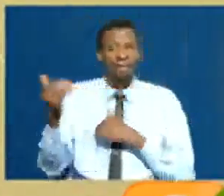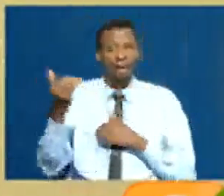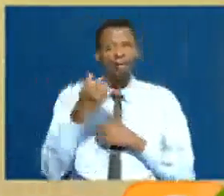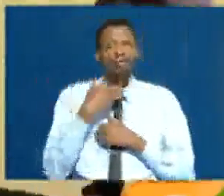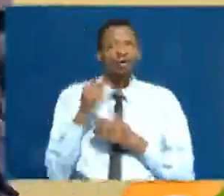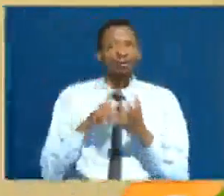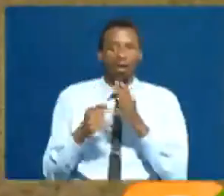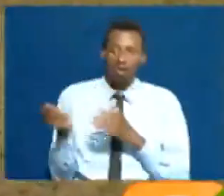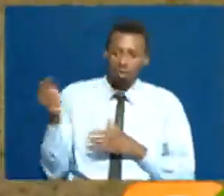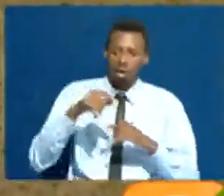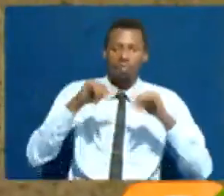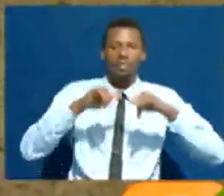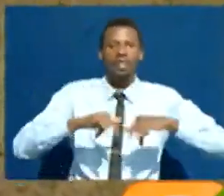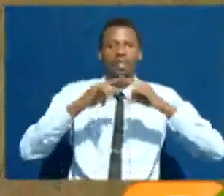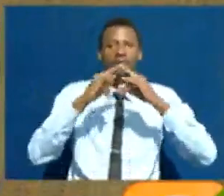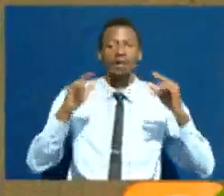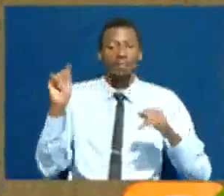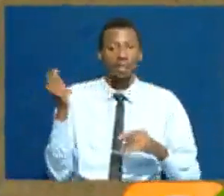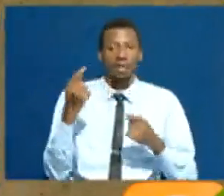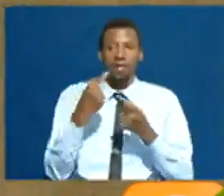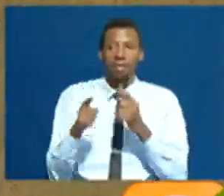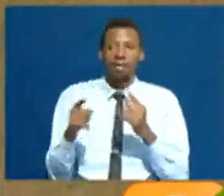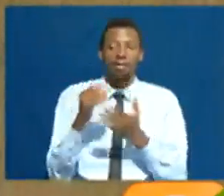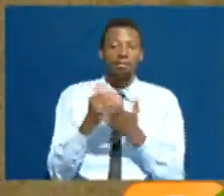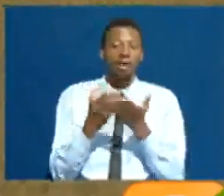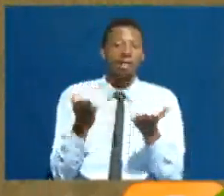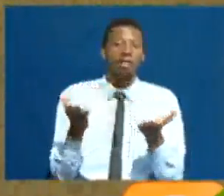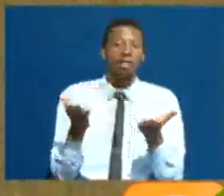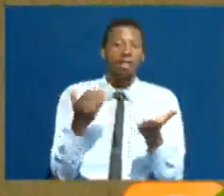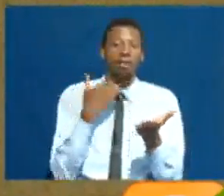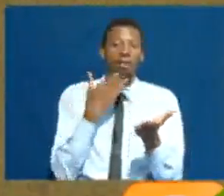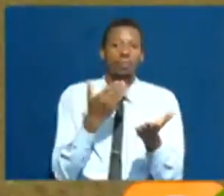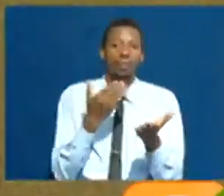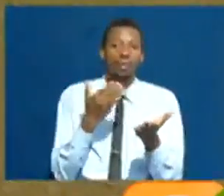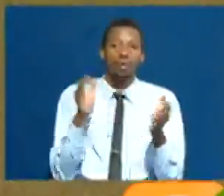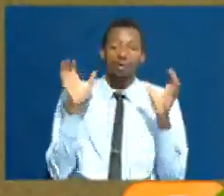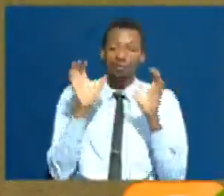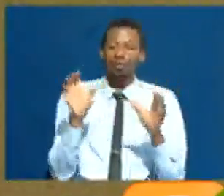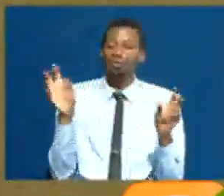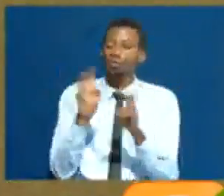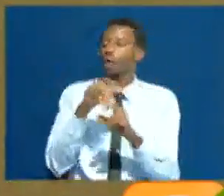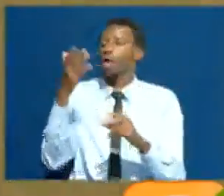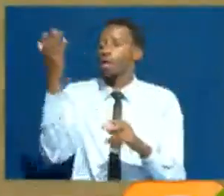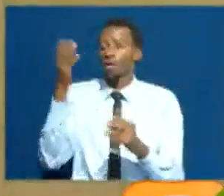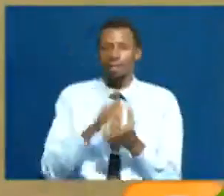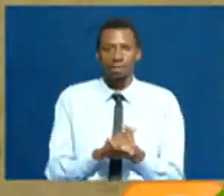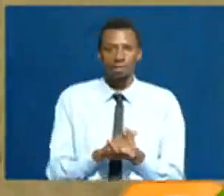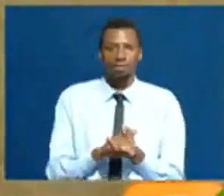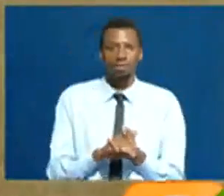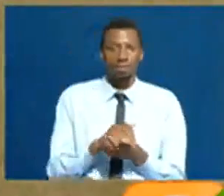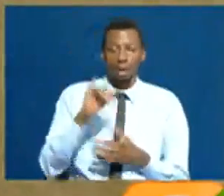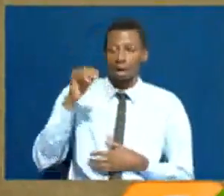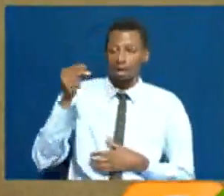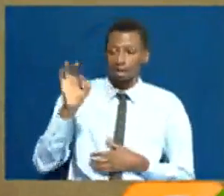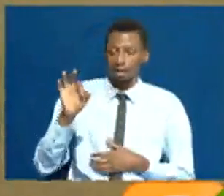Kenya, but the lack of a proper hockey facility forces them to look elsewhere. The IHF and the government of Kenya have agreed to